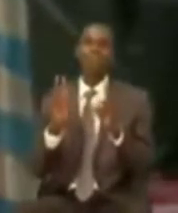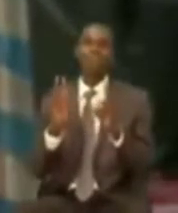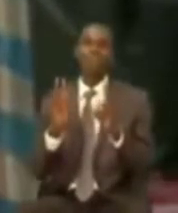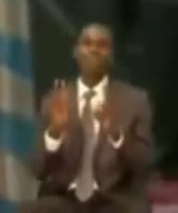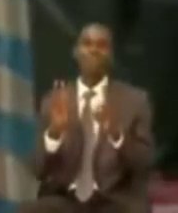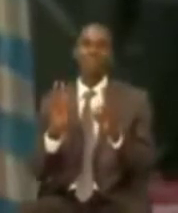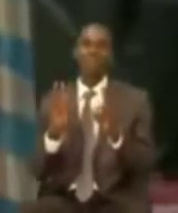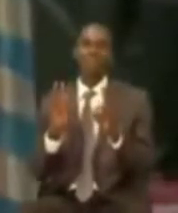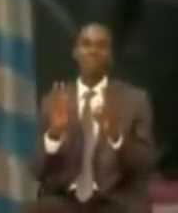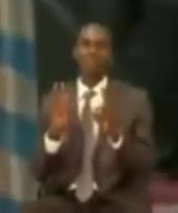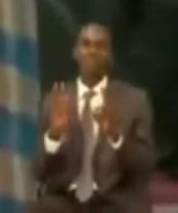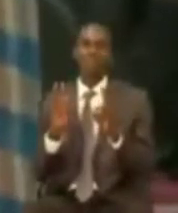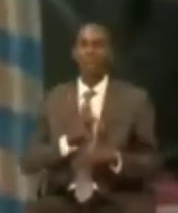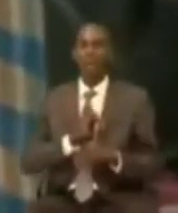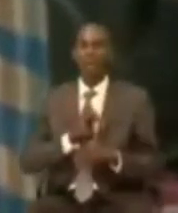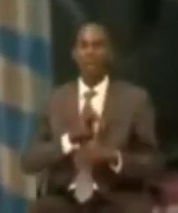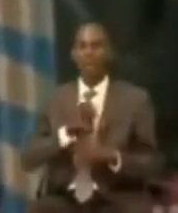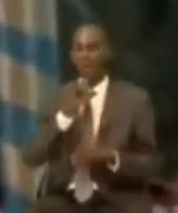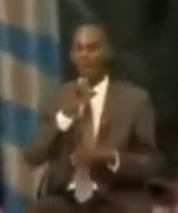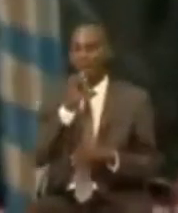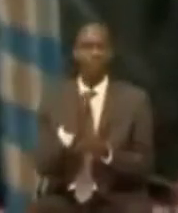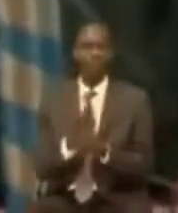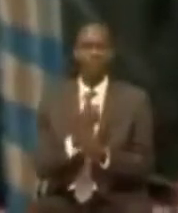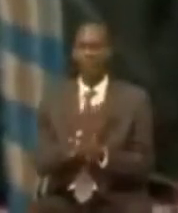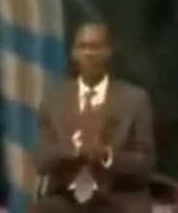I'm just a vessel